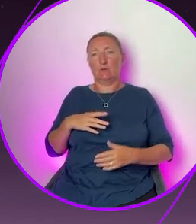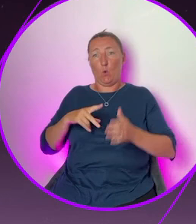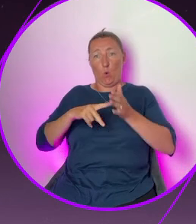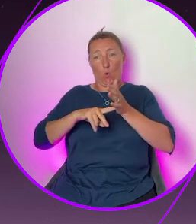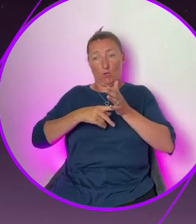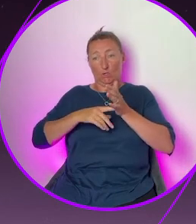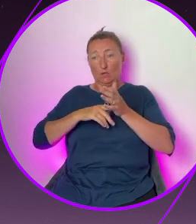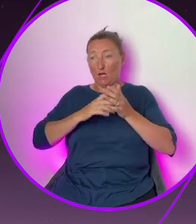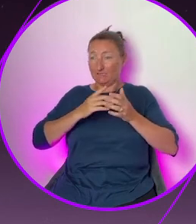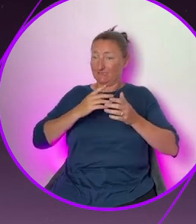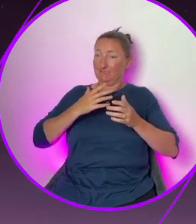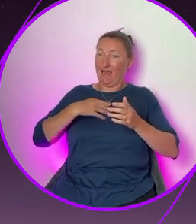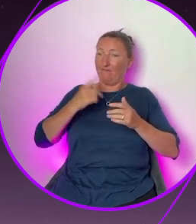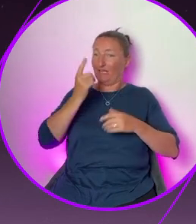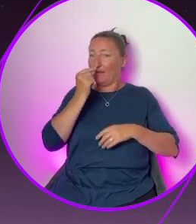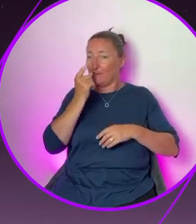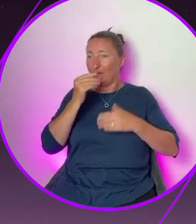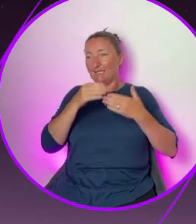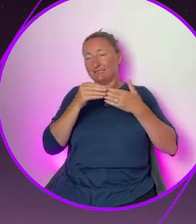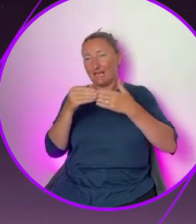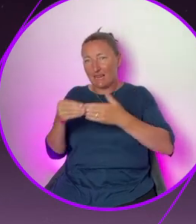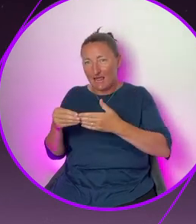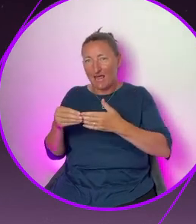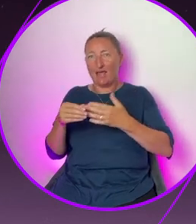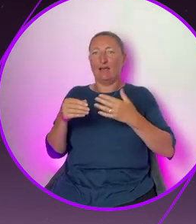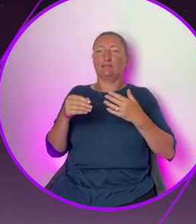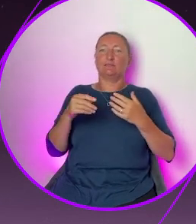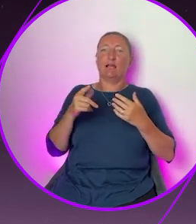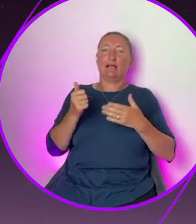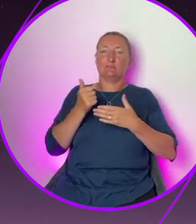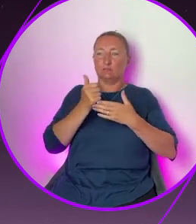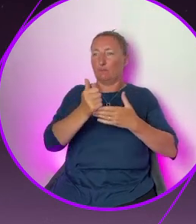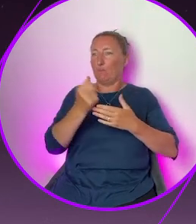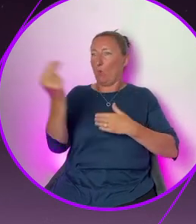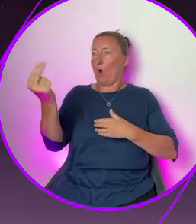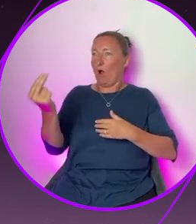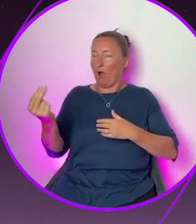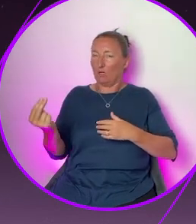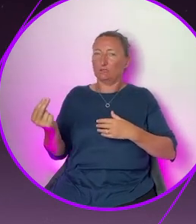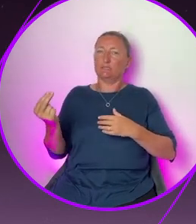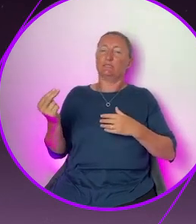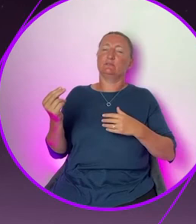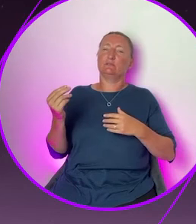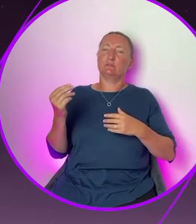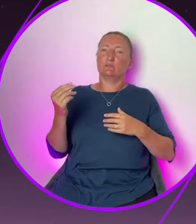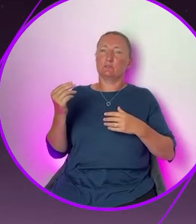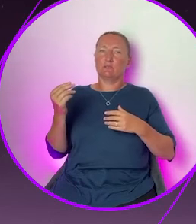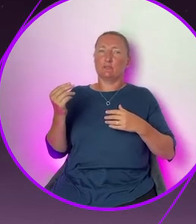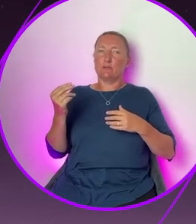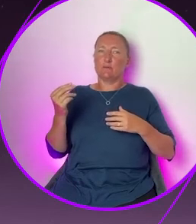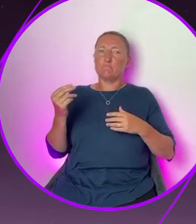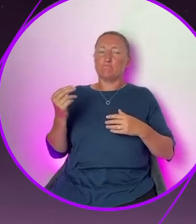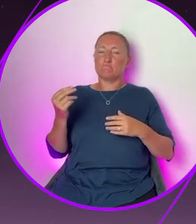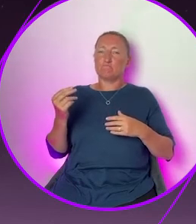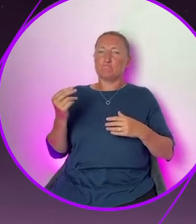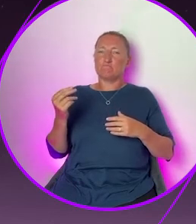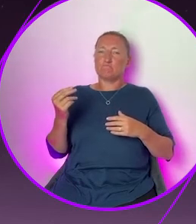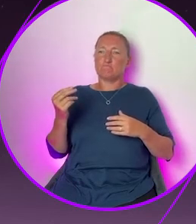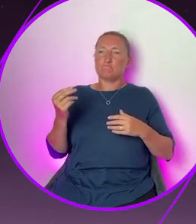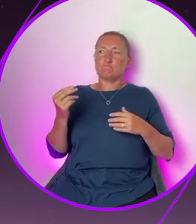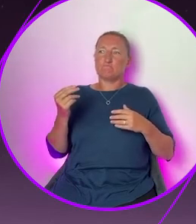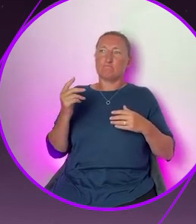become more capabilities-led, to be more explorative in terms of how they can support artists in this field, etc., unless there is kind of a